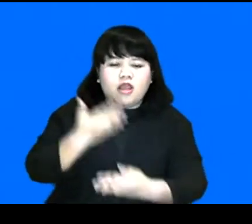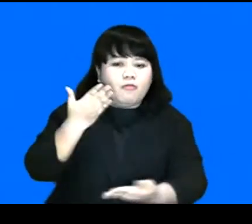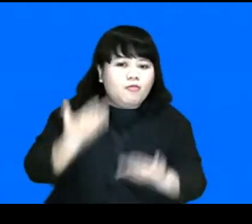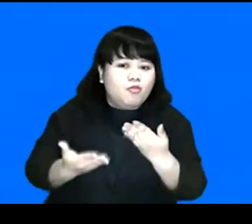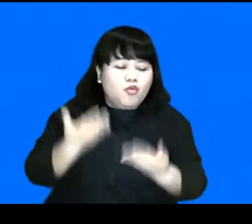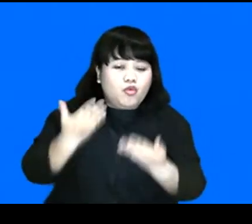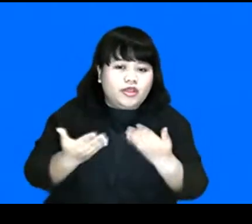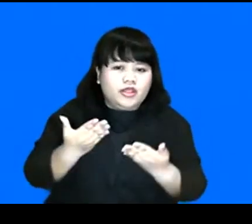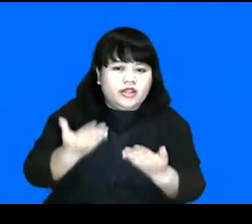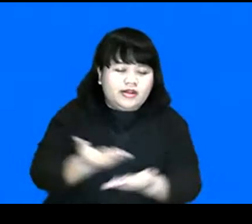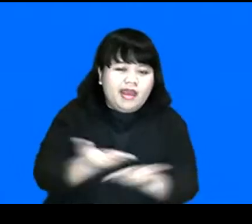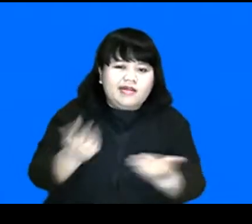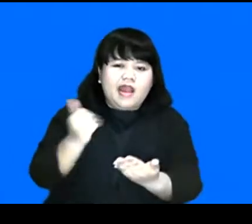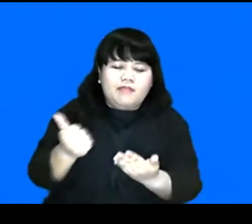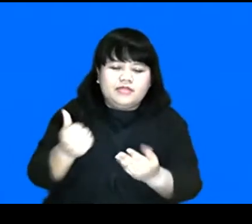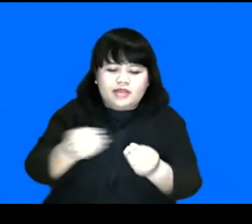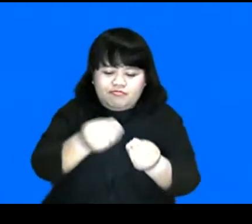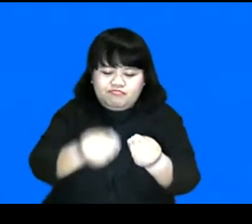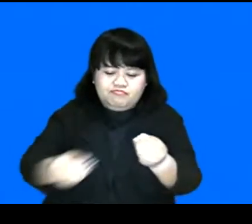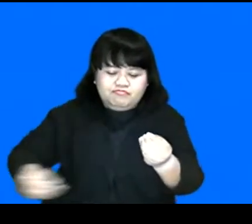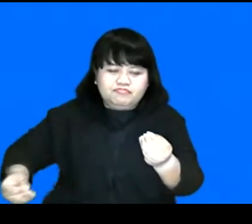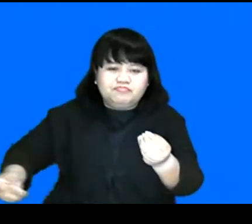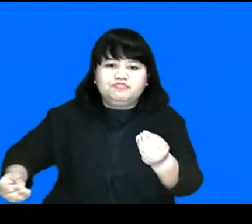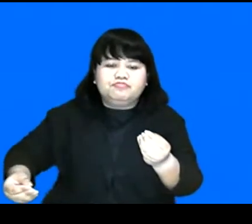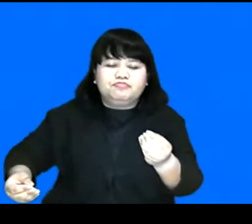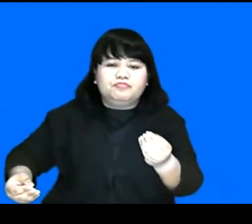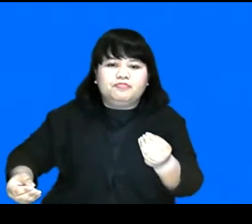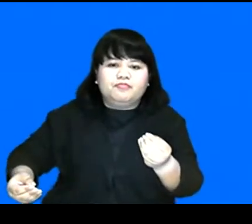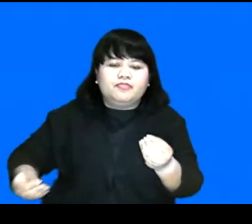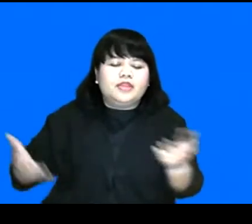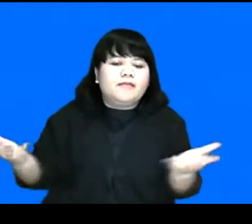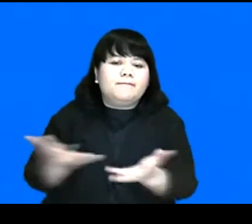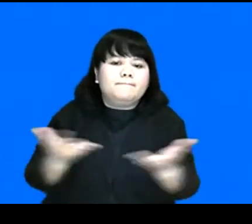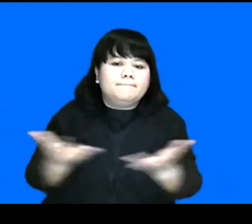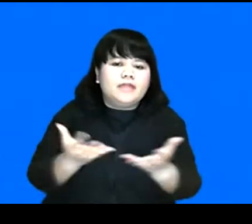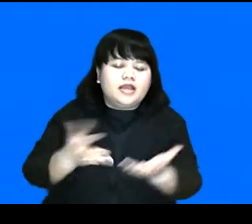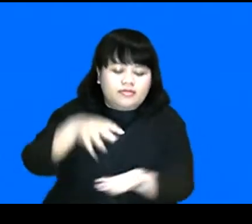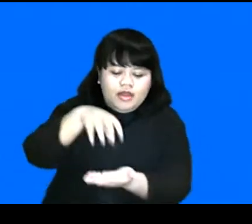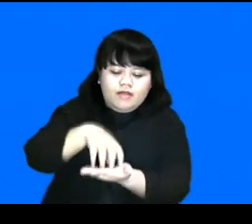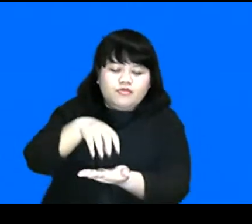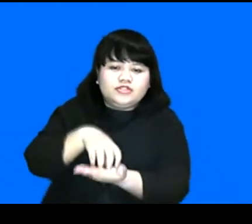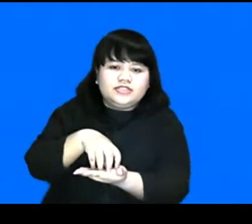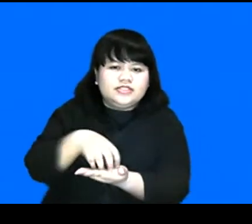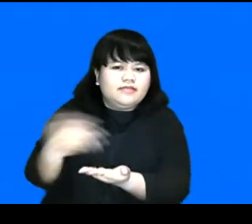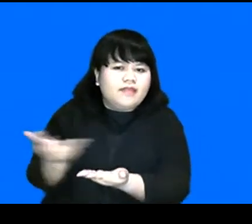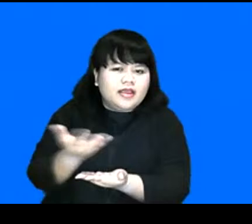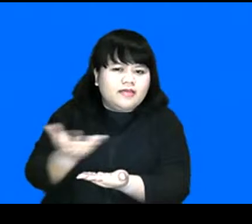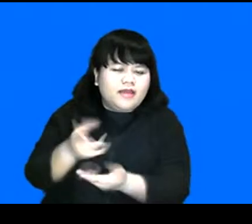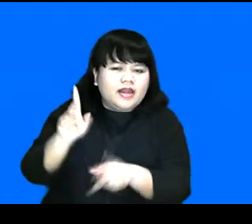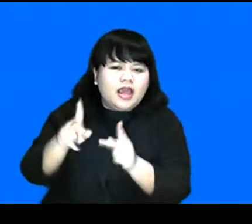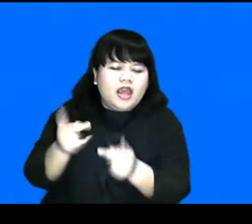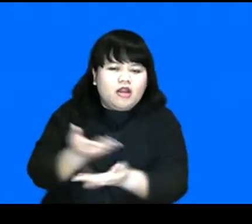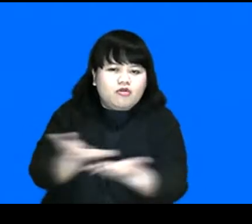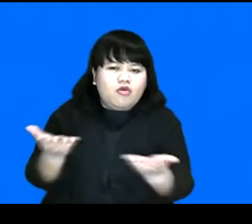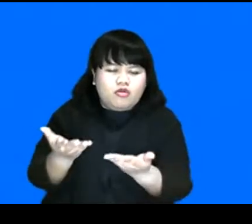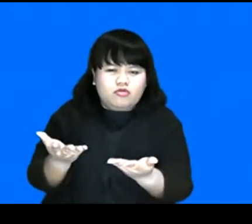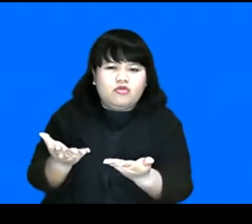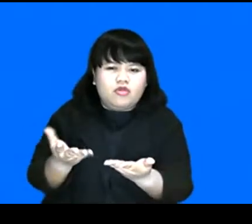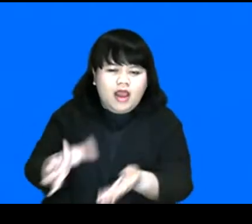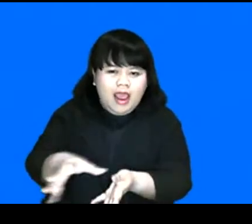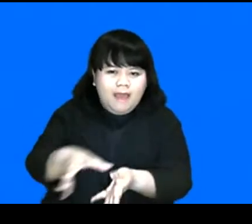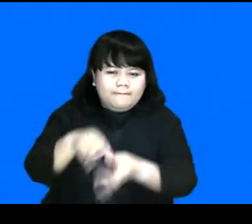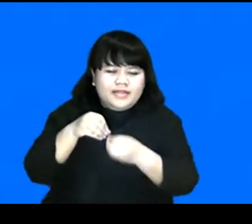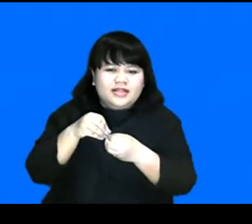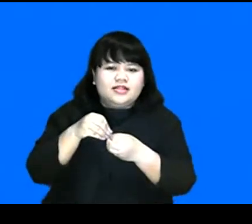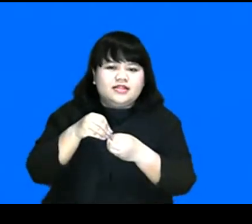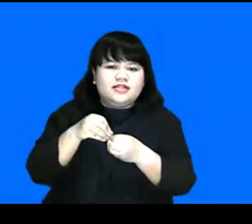to position this kind of thing, that if you take from them, what is our, what